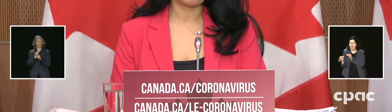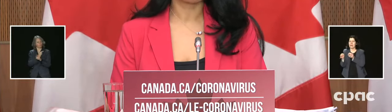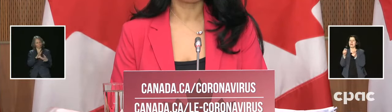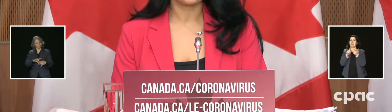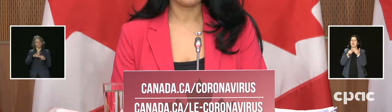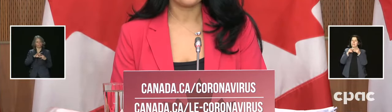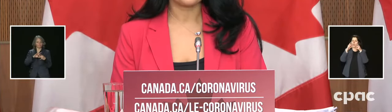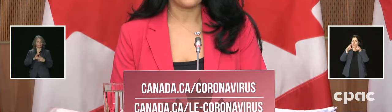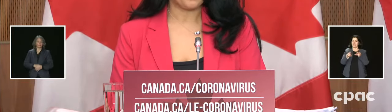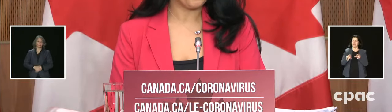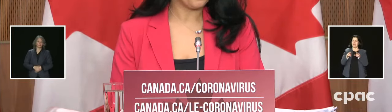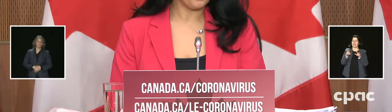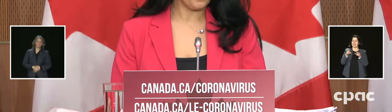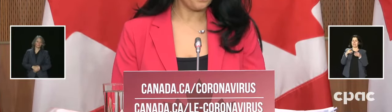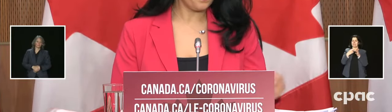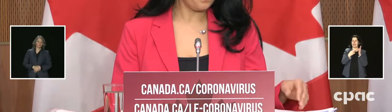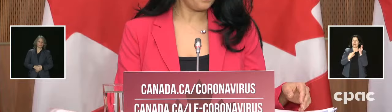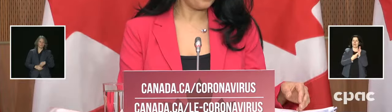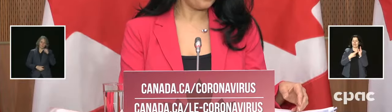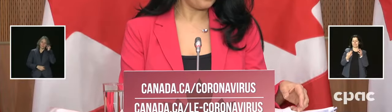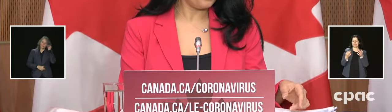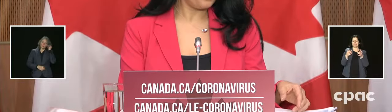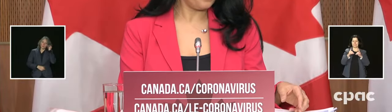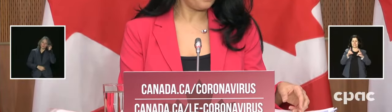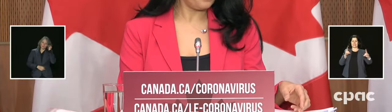distance. Thank you very much.